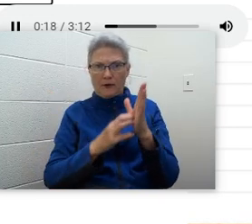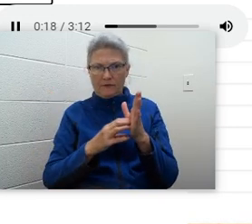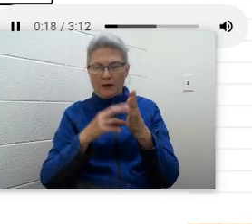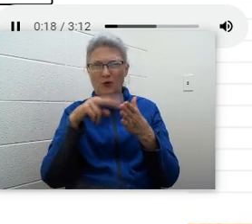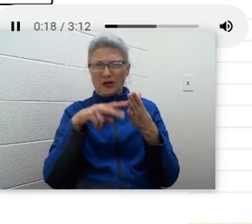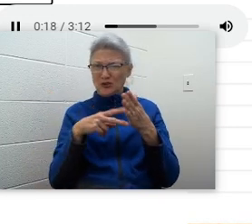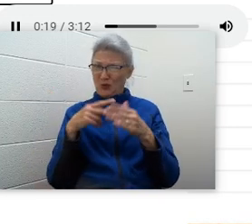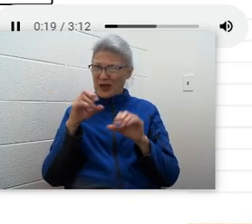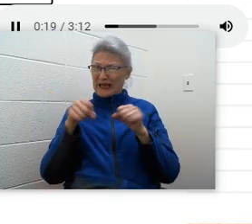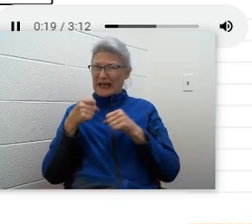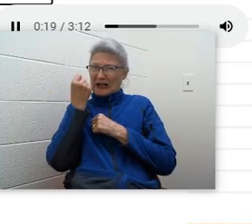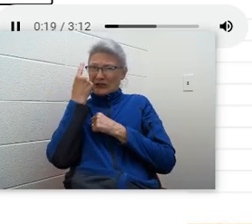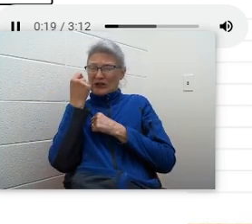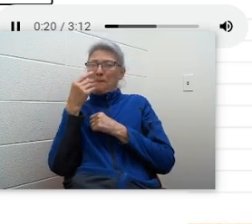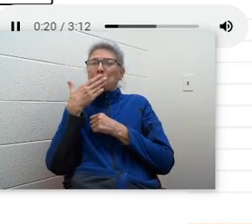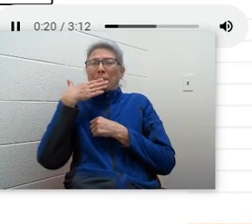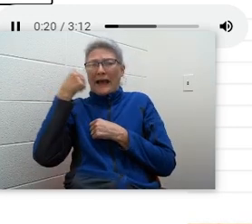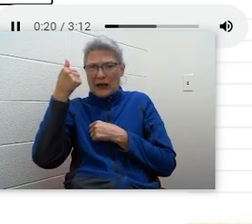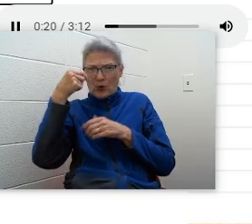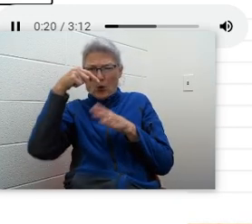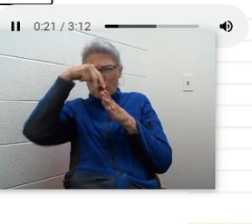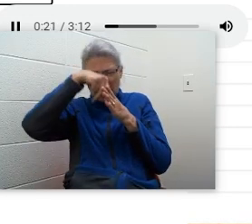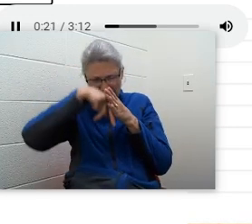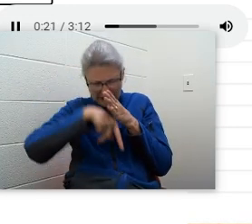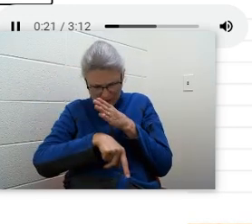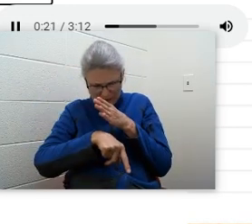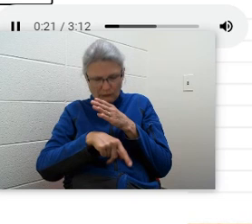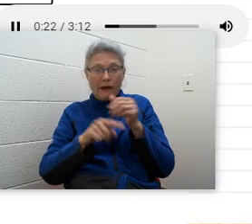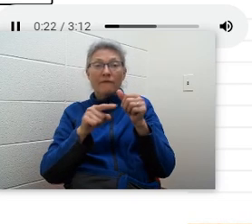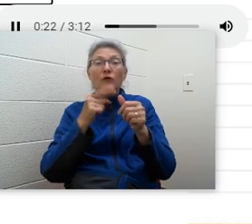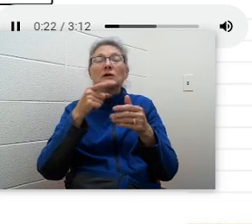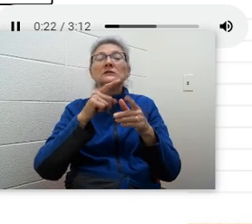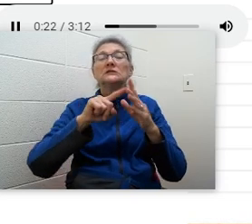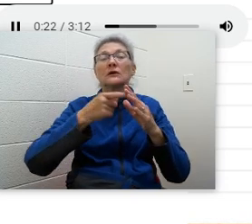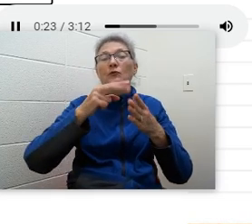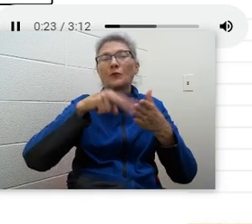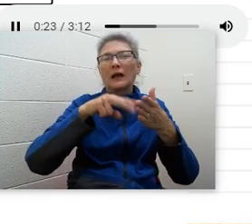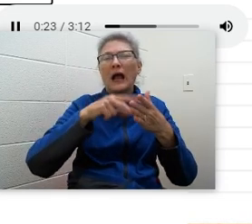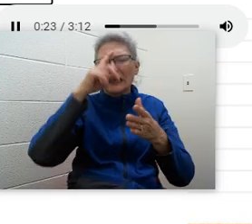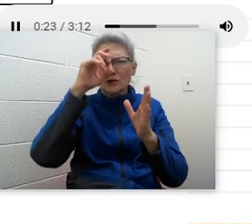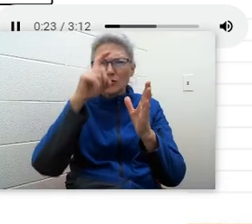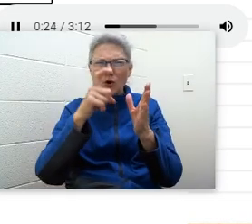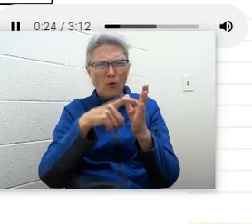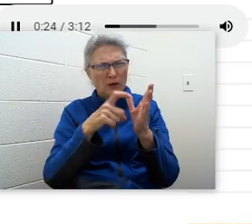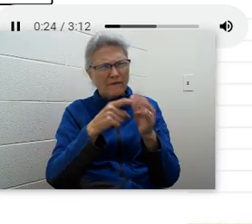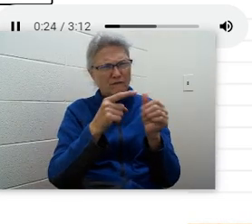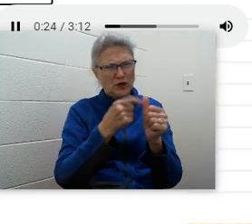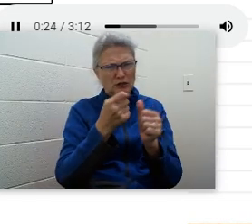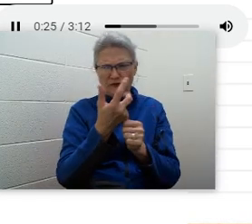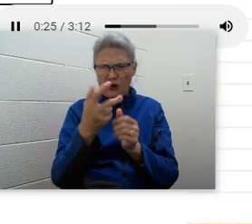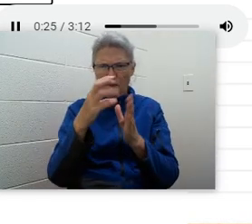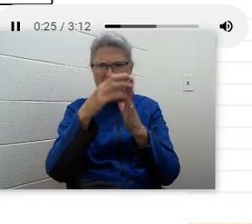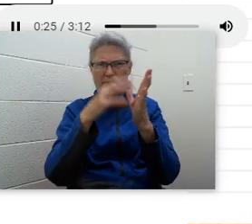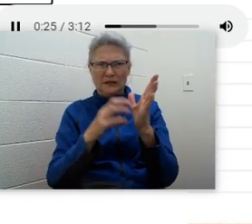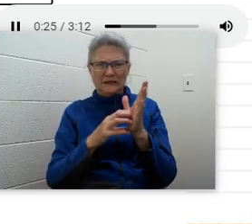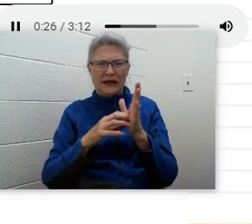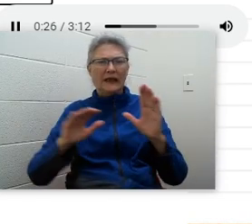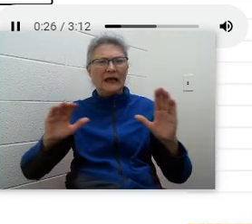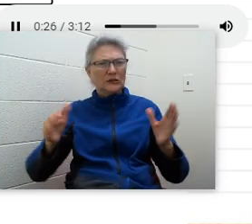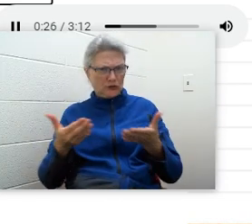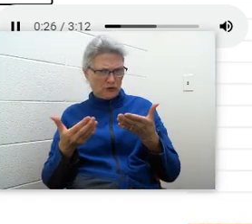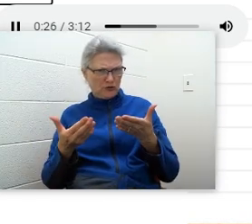dive deeper. When I first started reading this, I noticed the first few paragraphs were almost like the